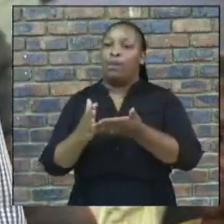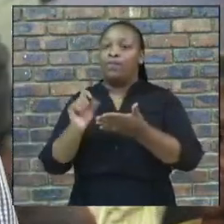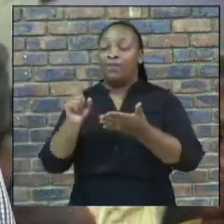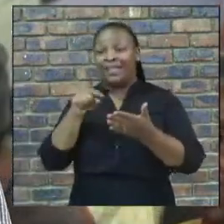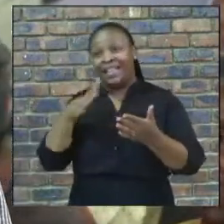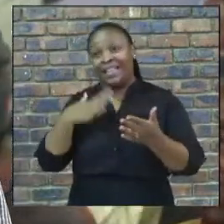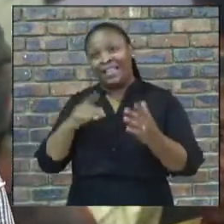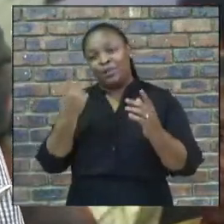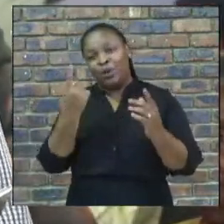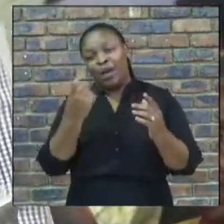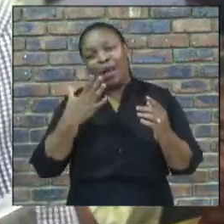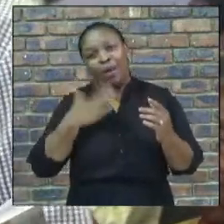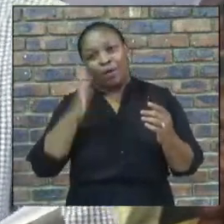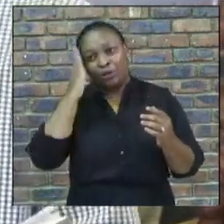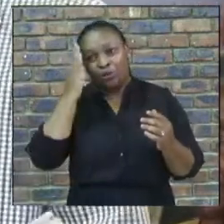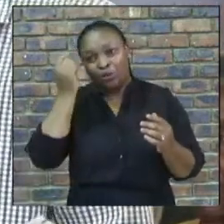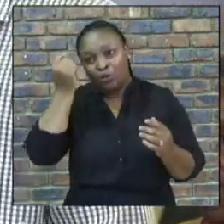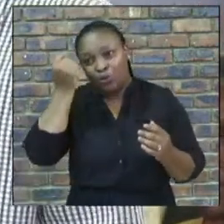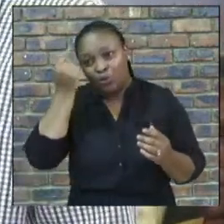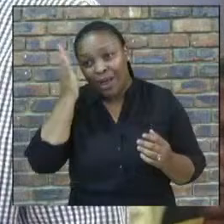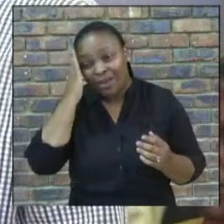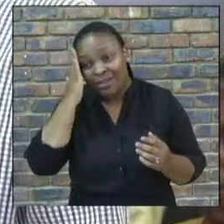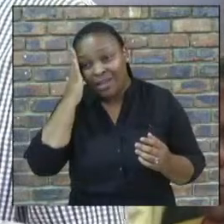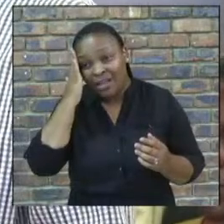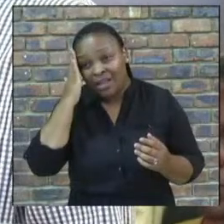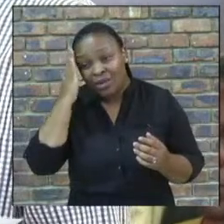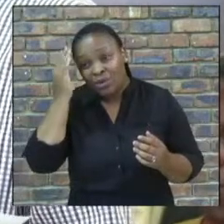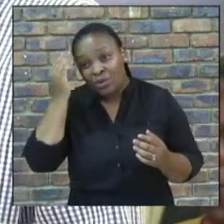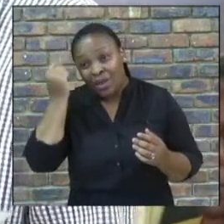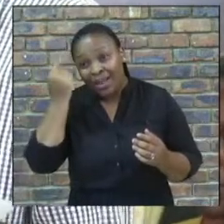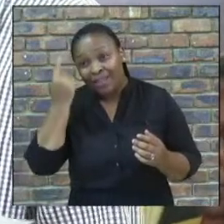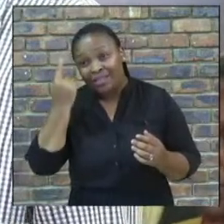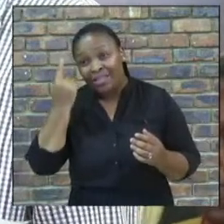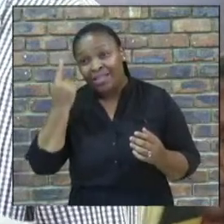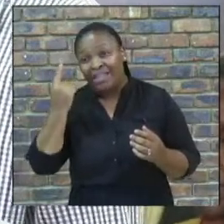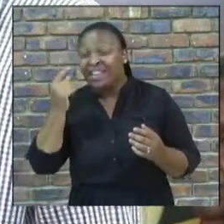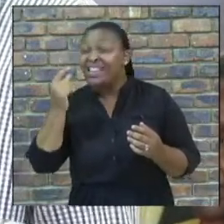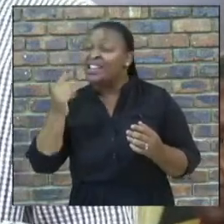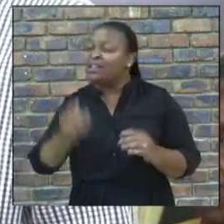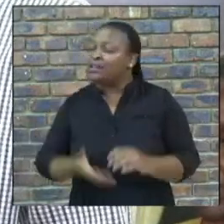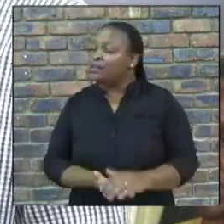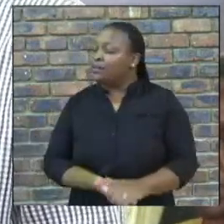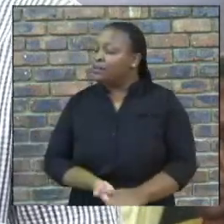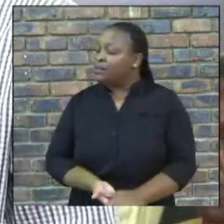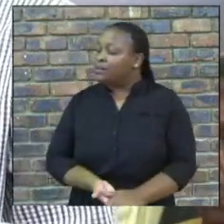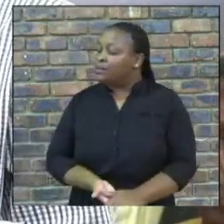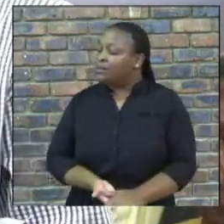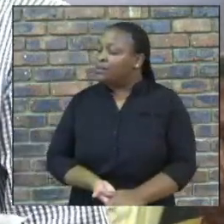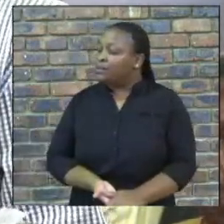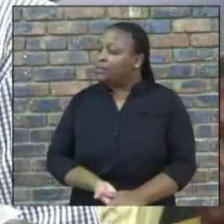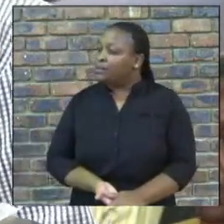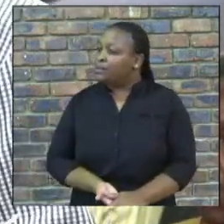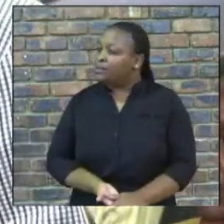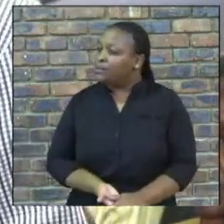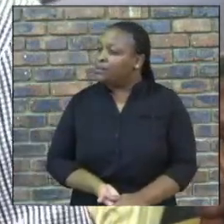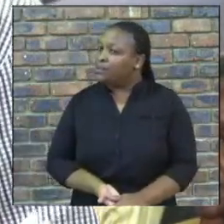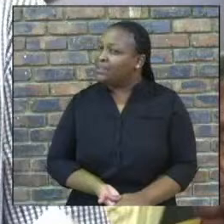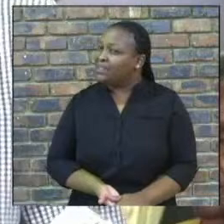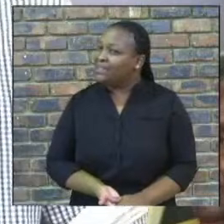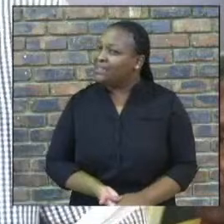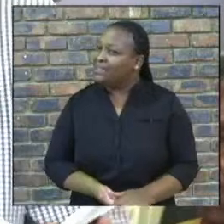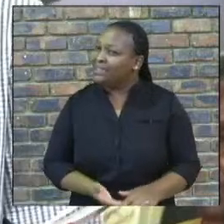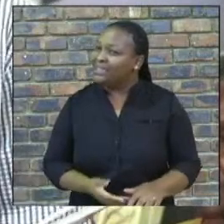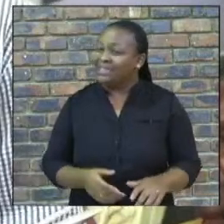kunento engifuna ukuyazi ukuthi kukhulumile ngakonke, but I didn't hear ukuthi i-safety